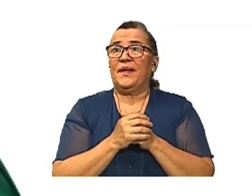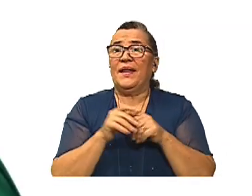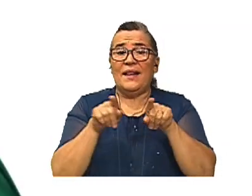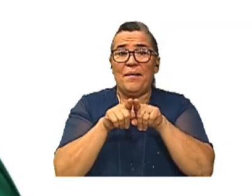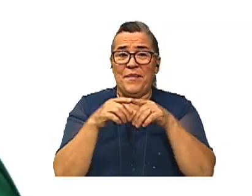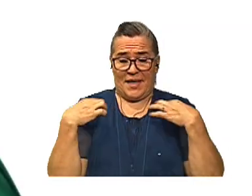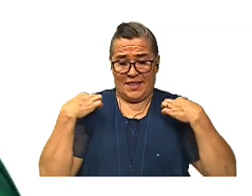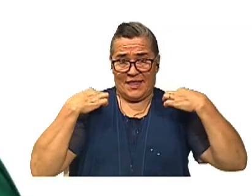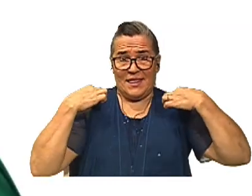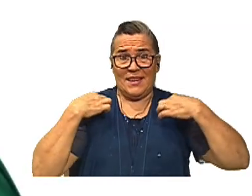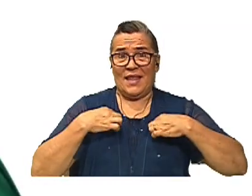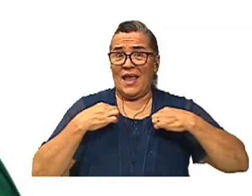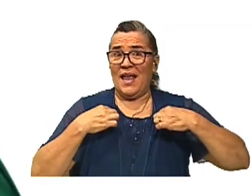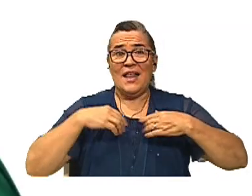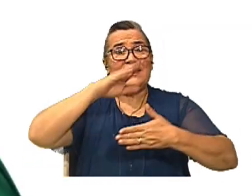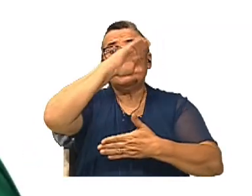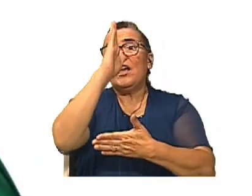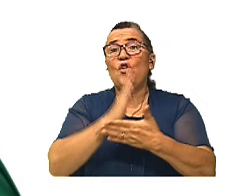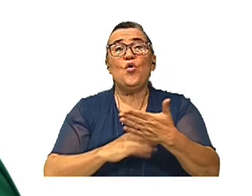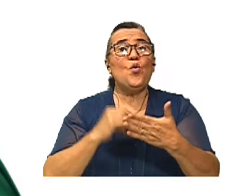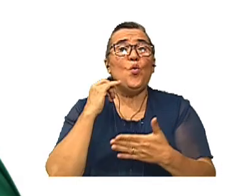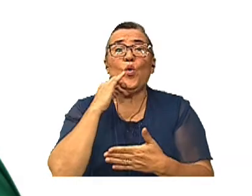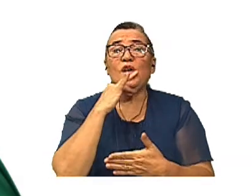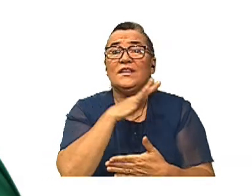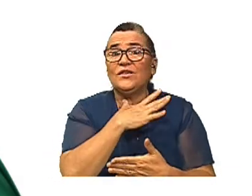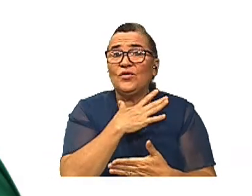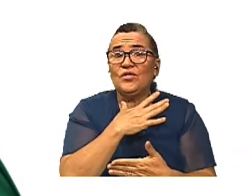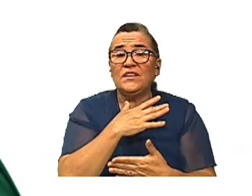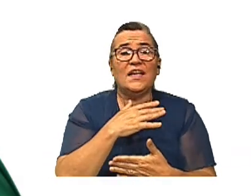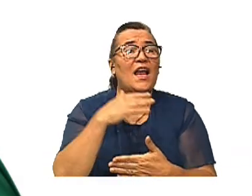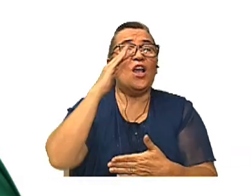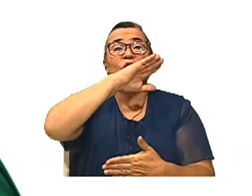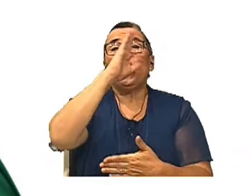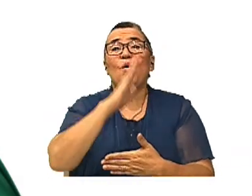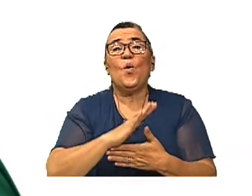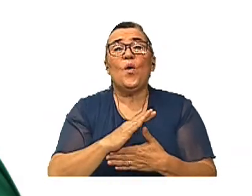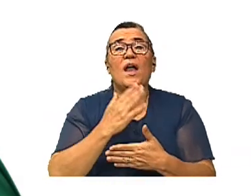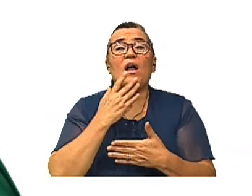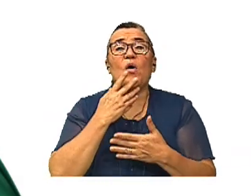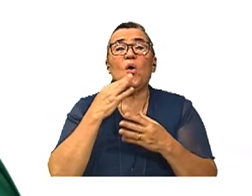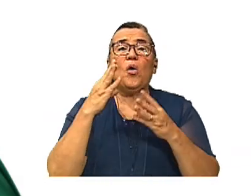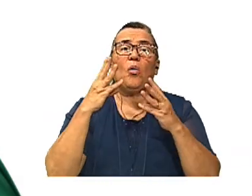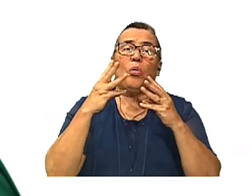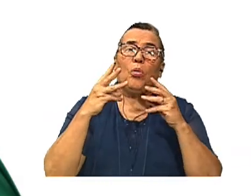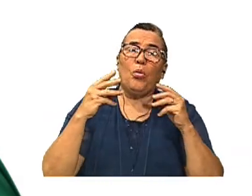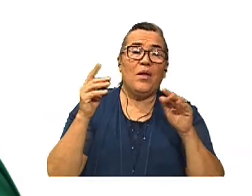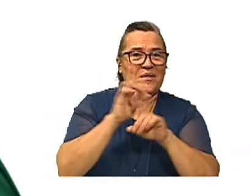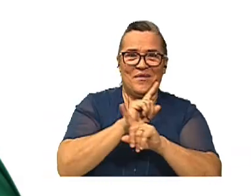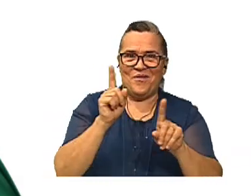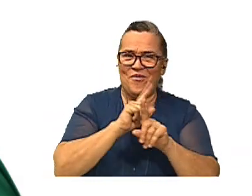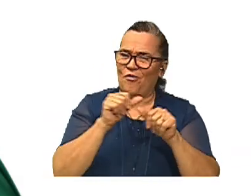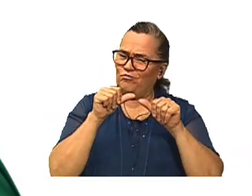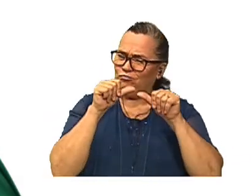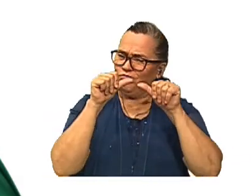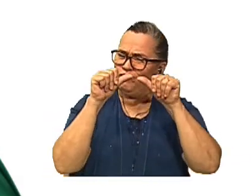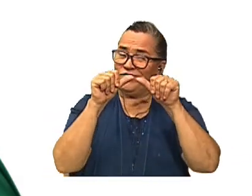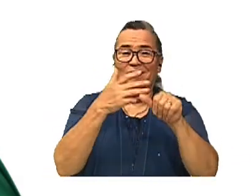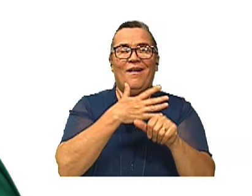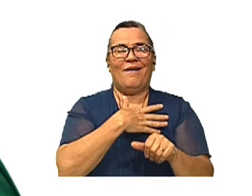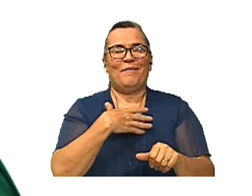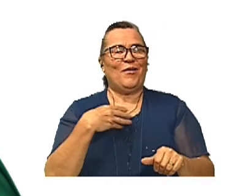Fabrics that never get dirty or discolored. Oh, excellent. I like to have